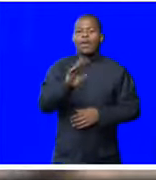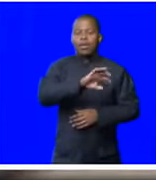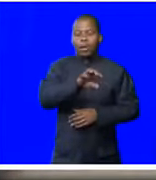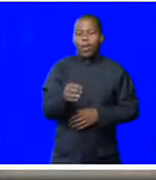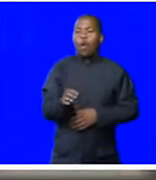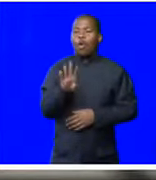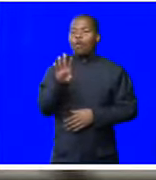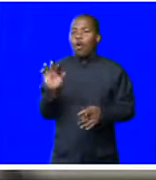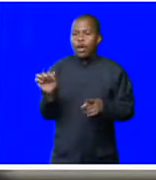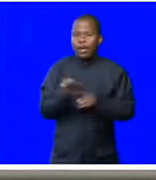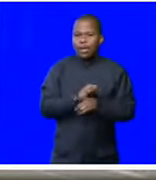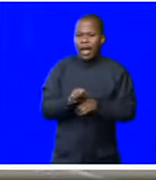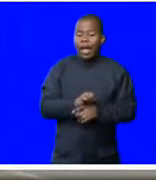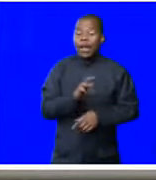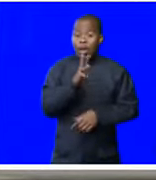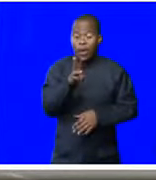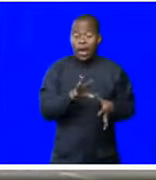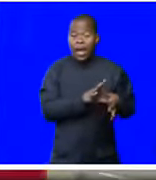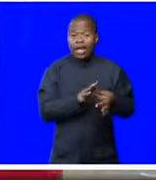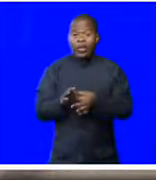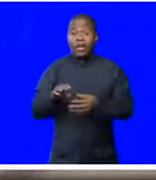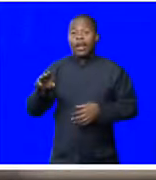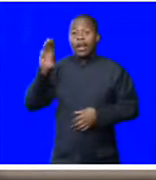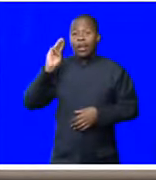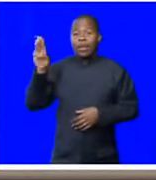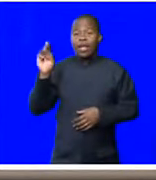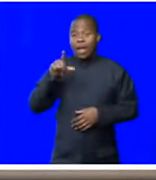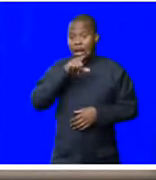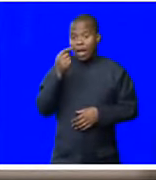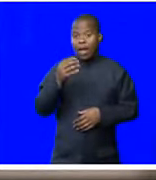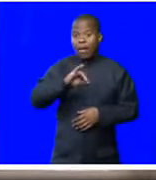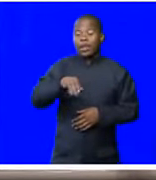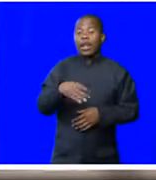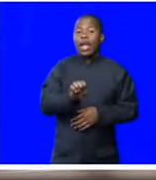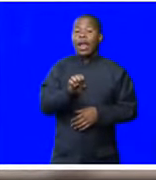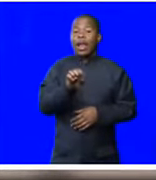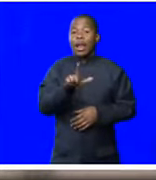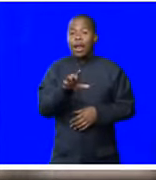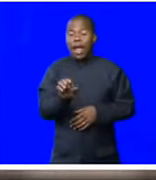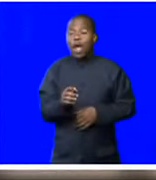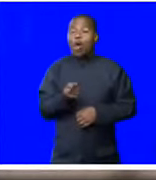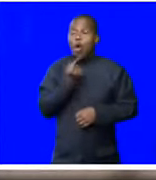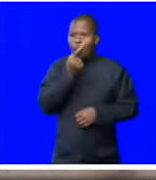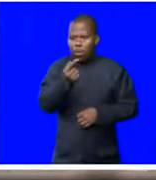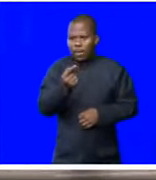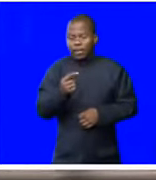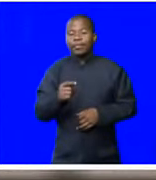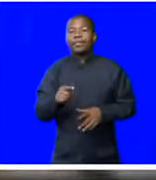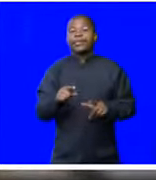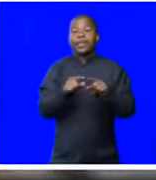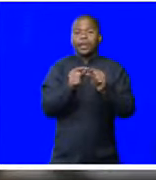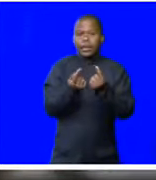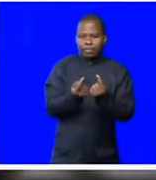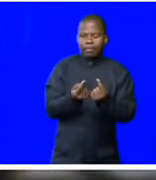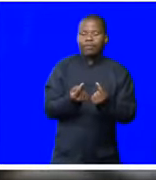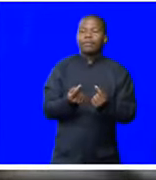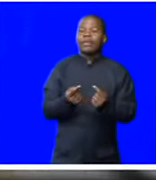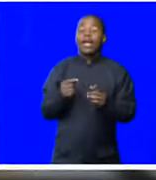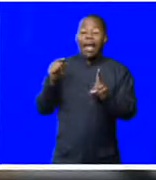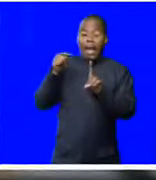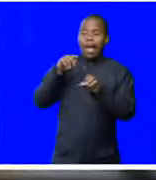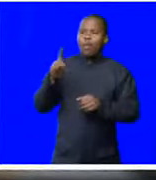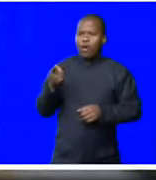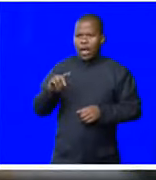The association's president, Derek Jere, says the same team of coaches will be given a mandate of increasing number of women in the